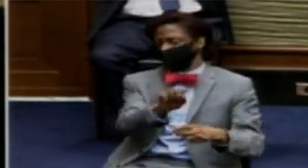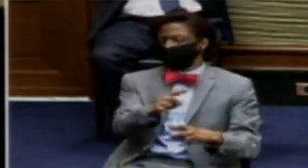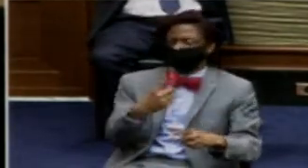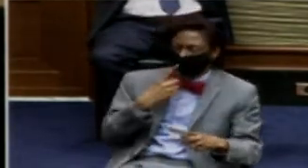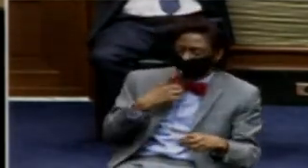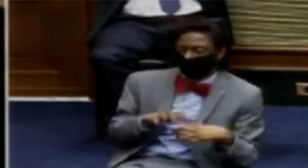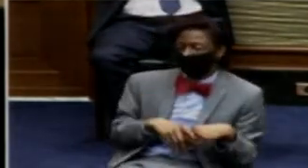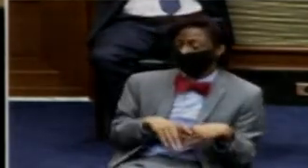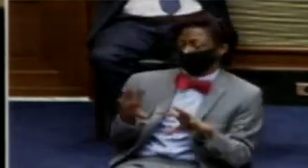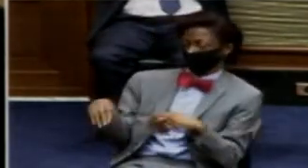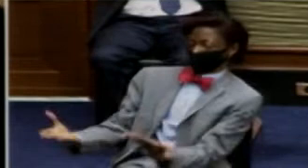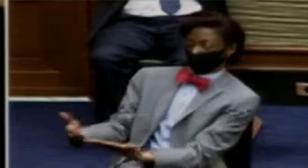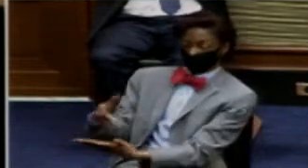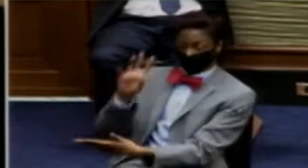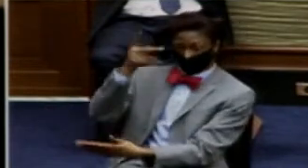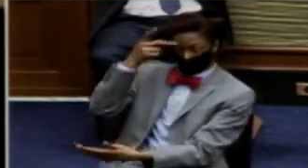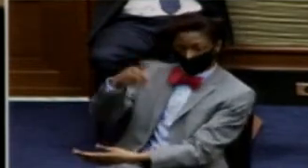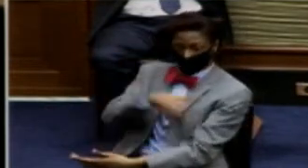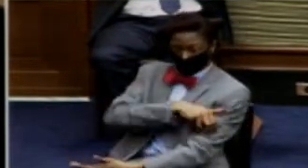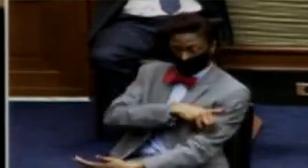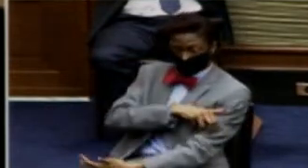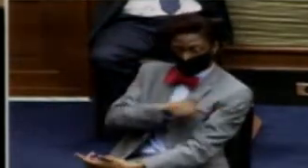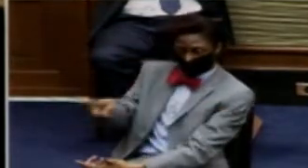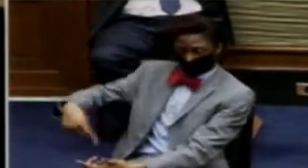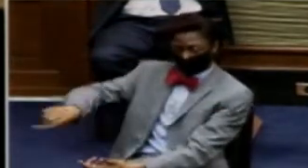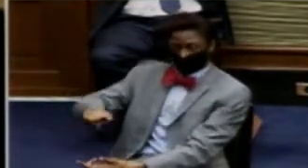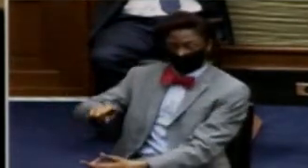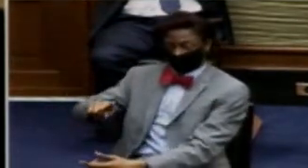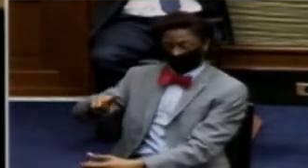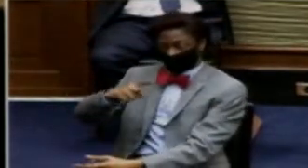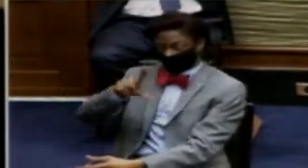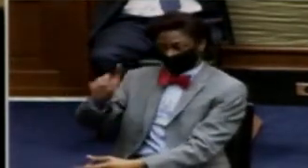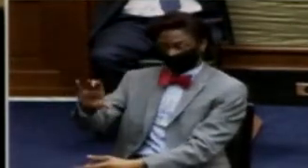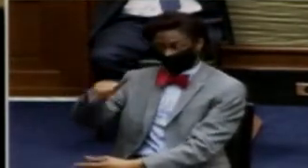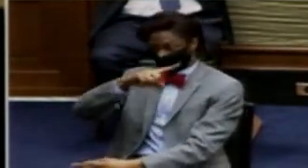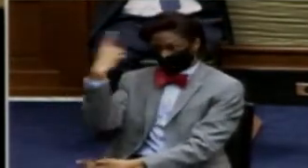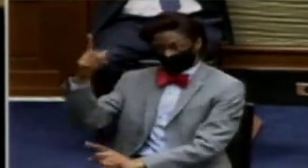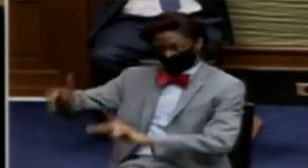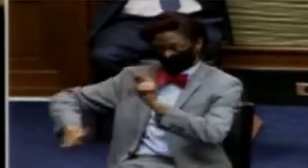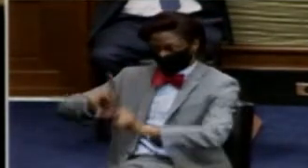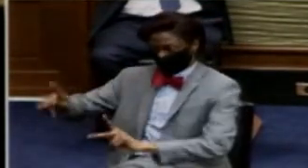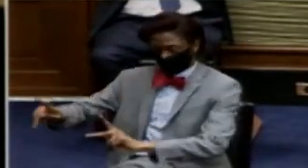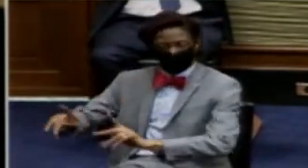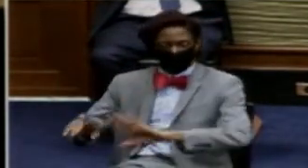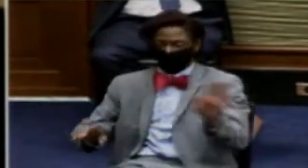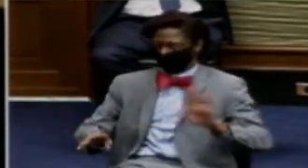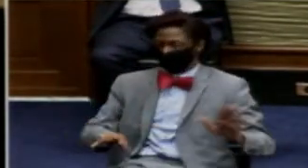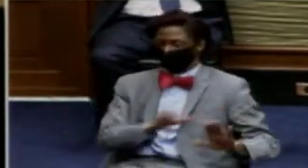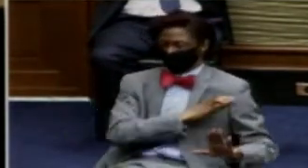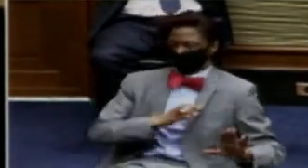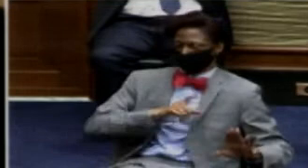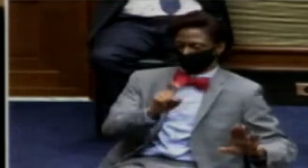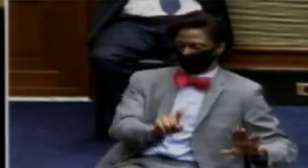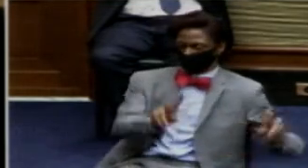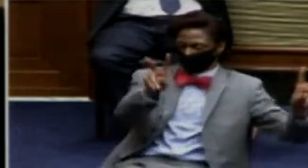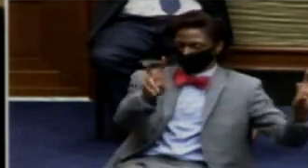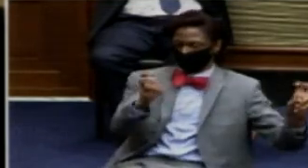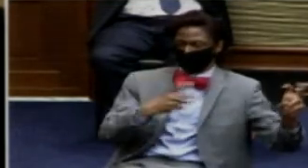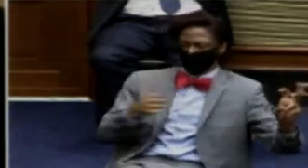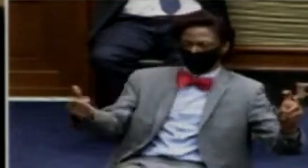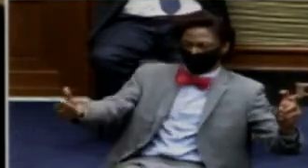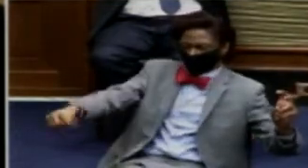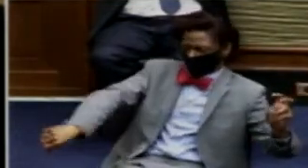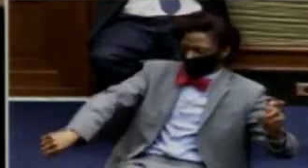grant political power to the district's Black population, Congress should, and I quote, deny the right